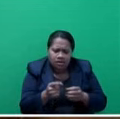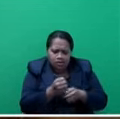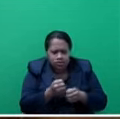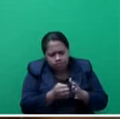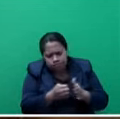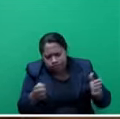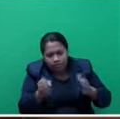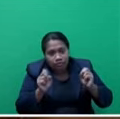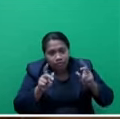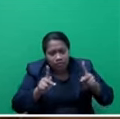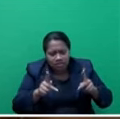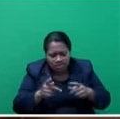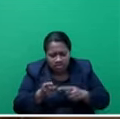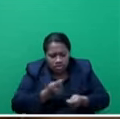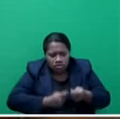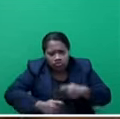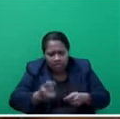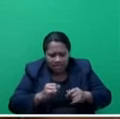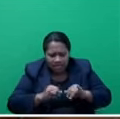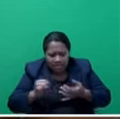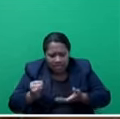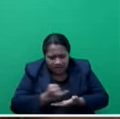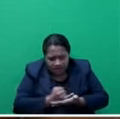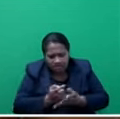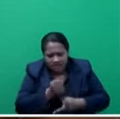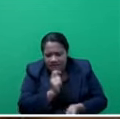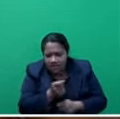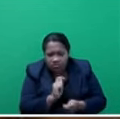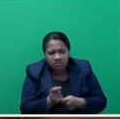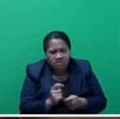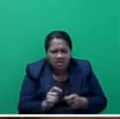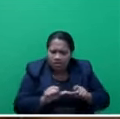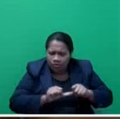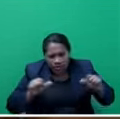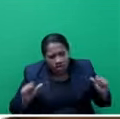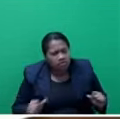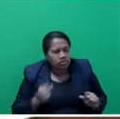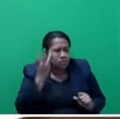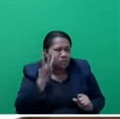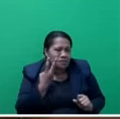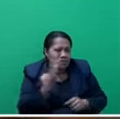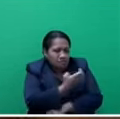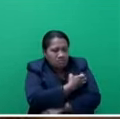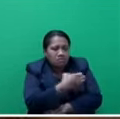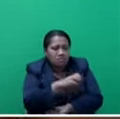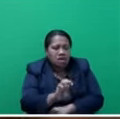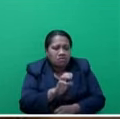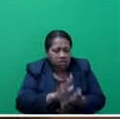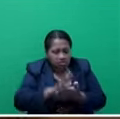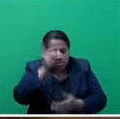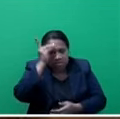in trade and investments, fisheries, environment, forestry, agriculture, women's empowerment, and